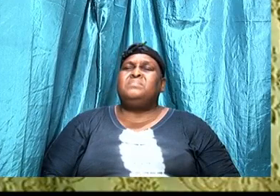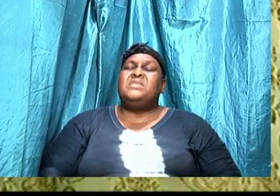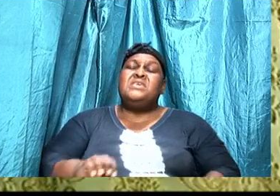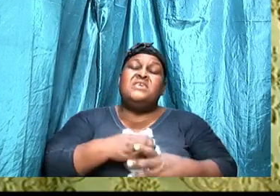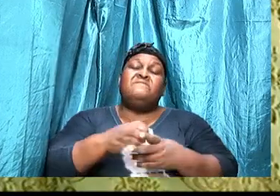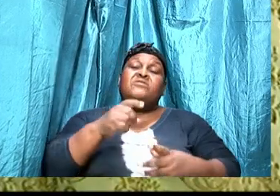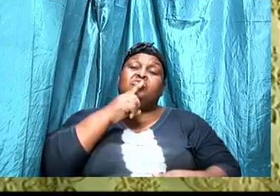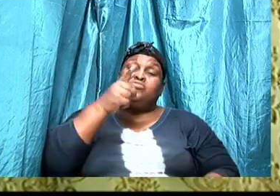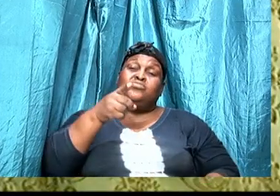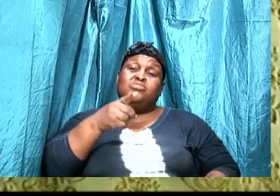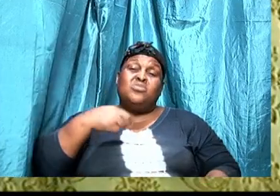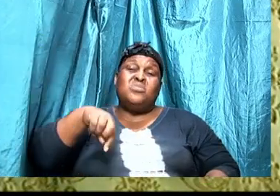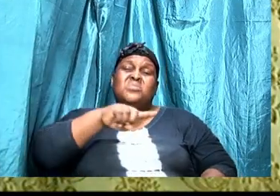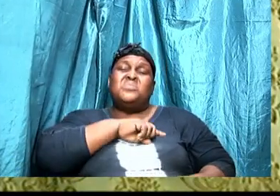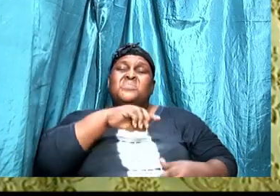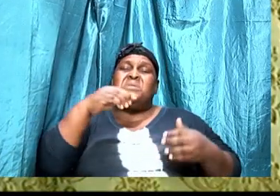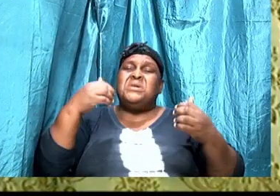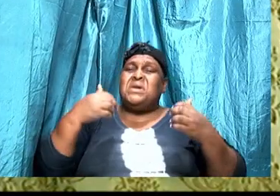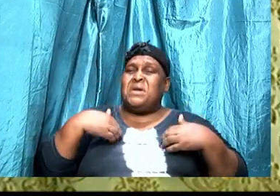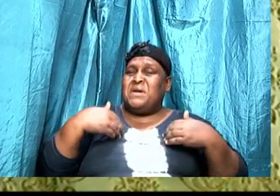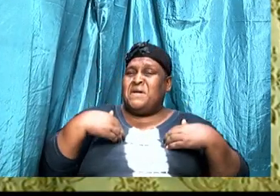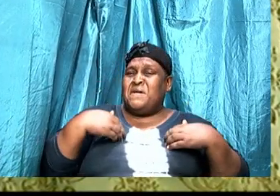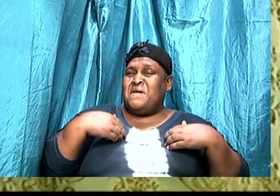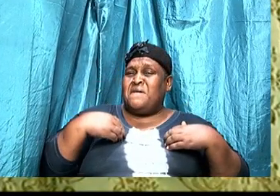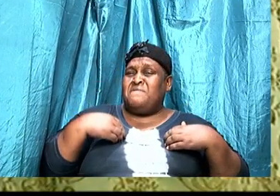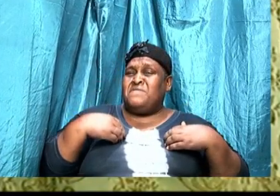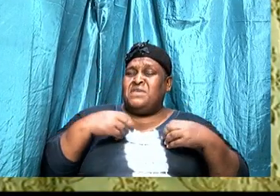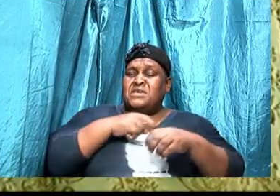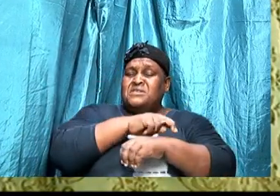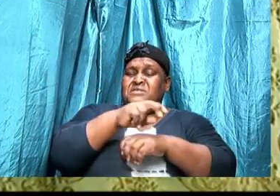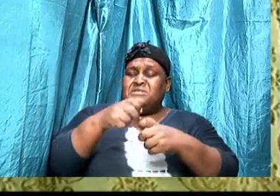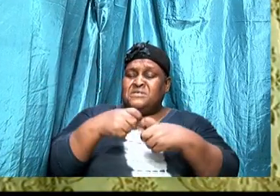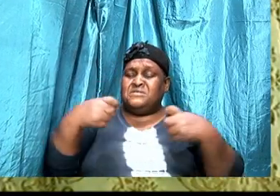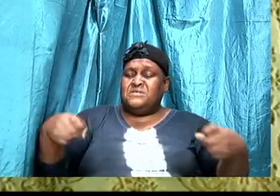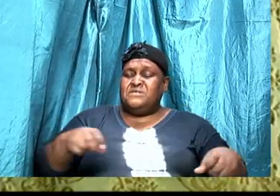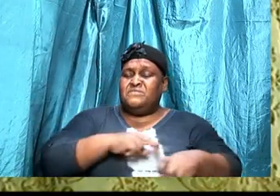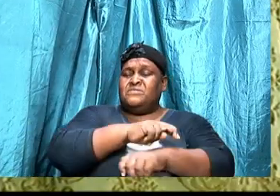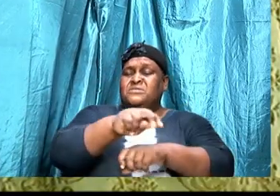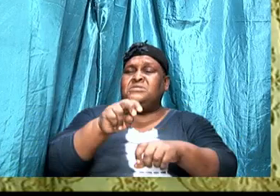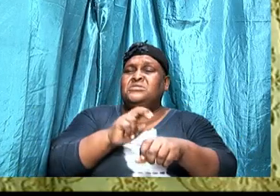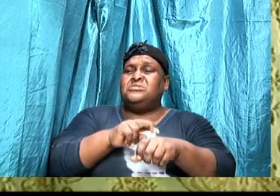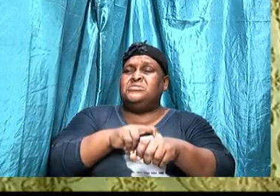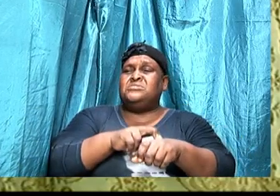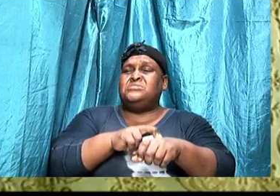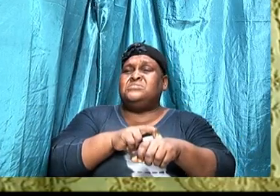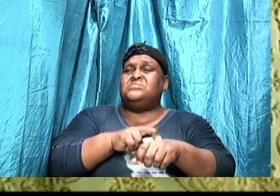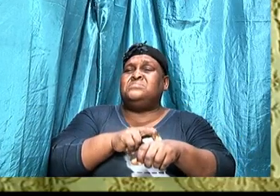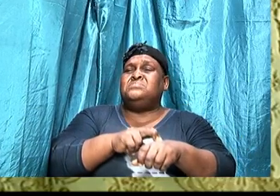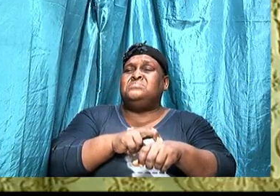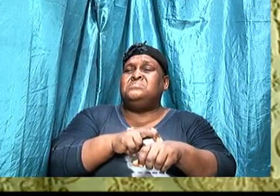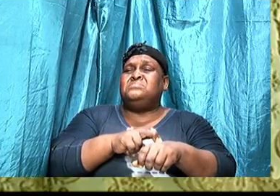that, you know, we have this innate nature of sin.